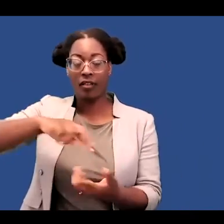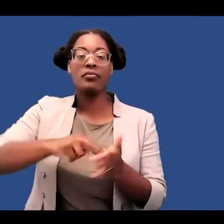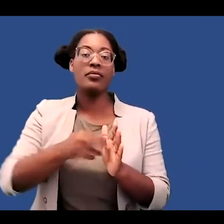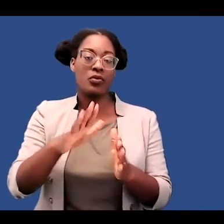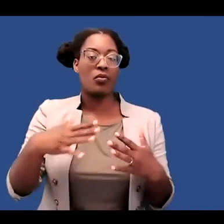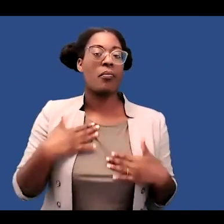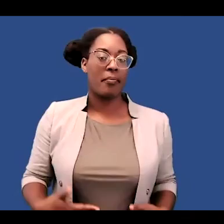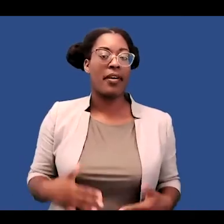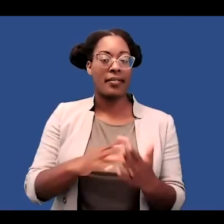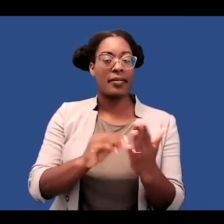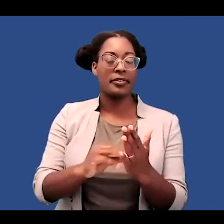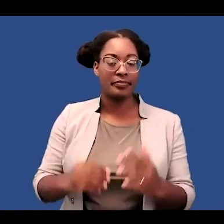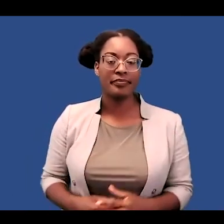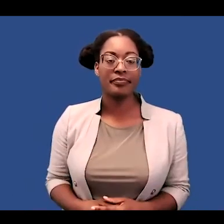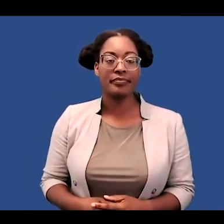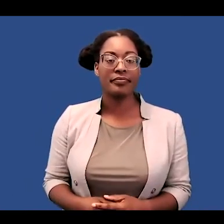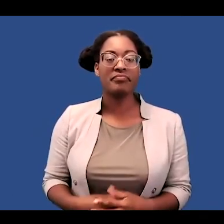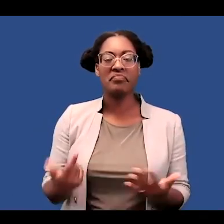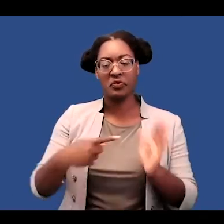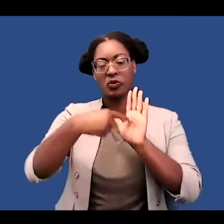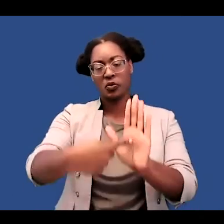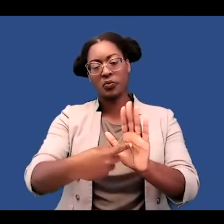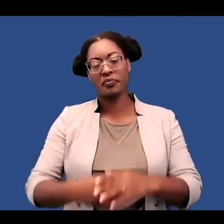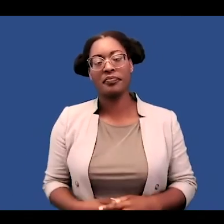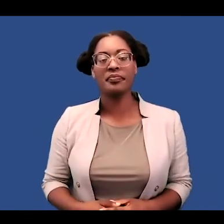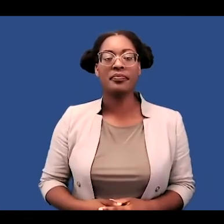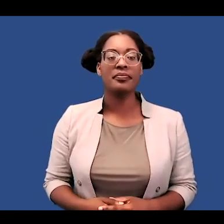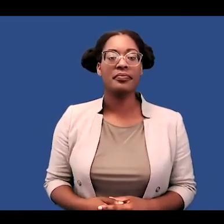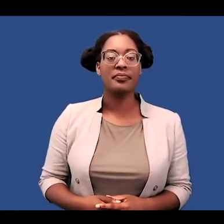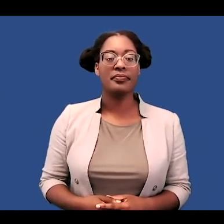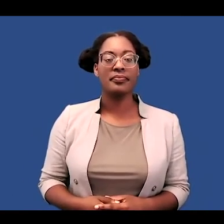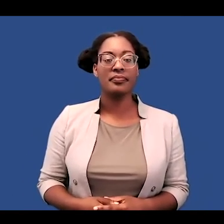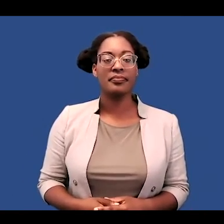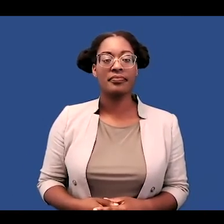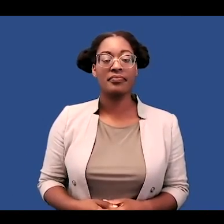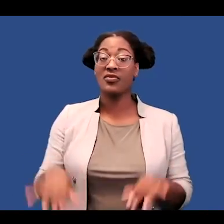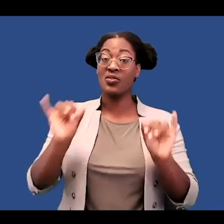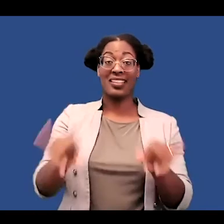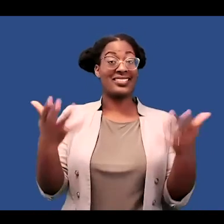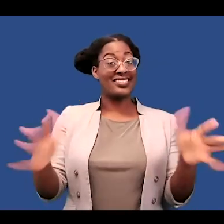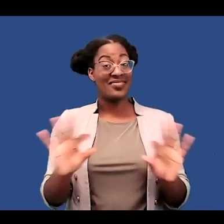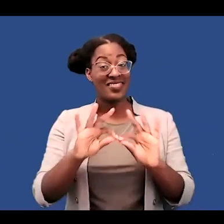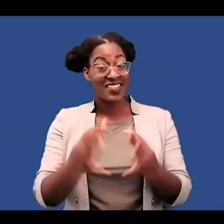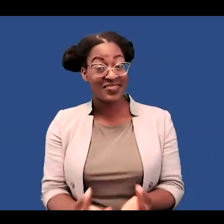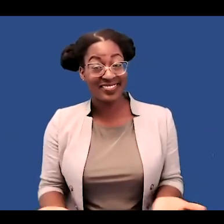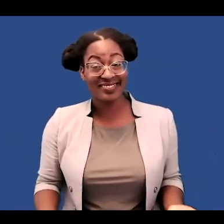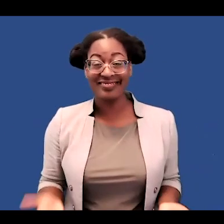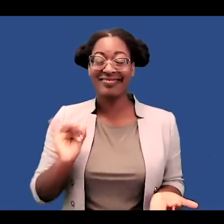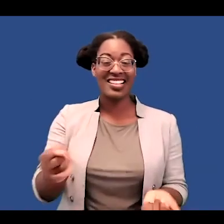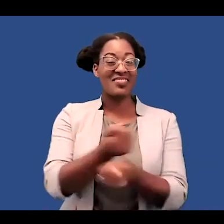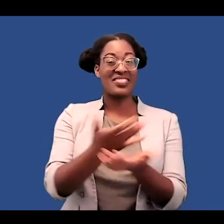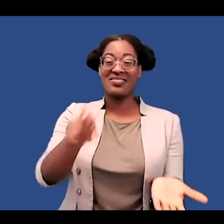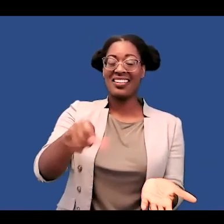the momentum that you created. Here is a demonstration. So that's it, family. That's all that